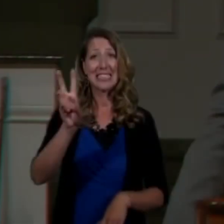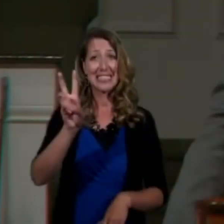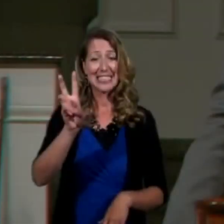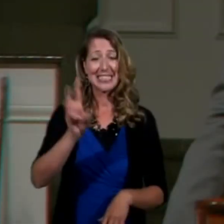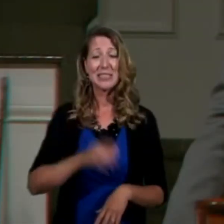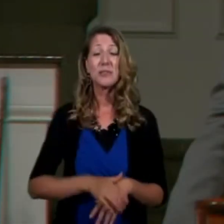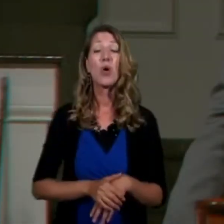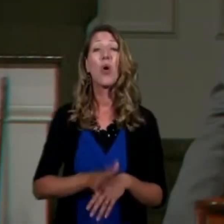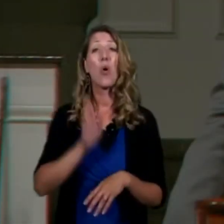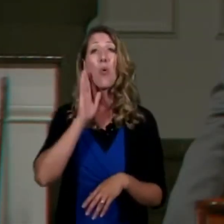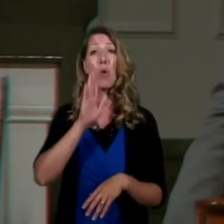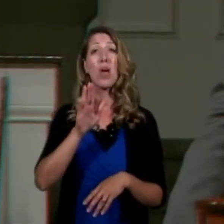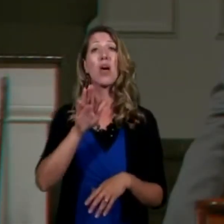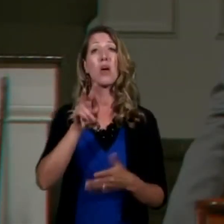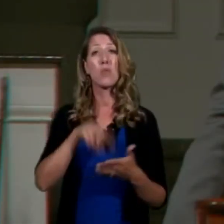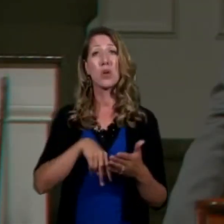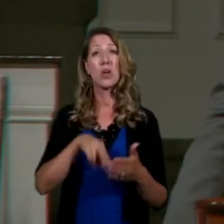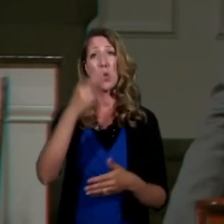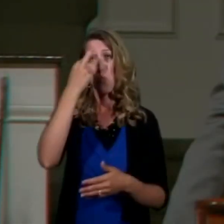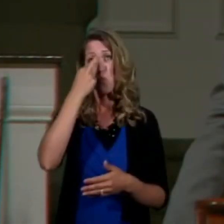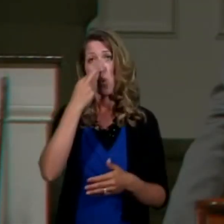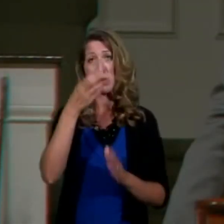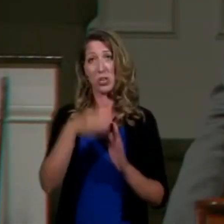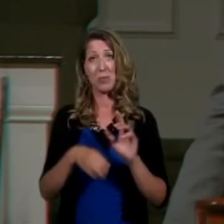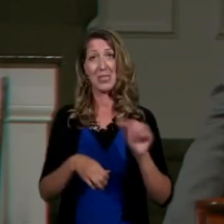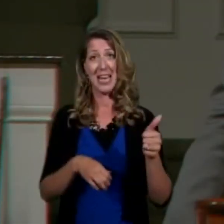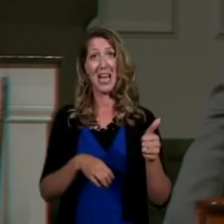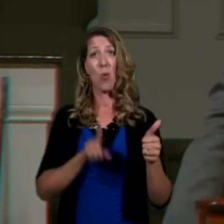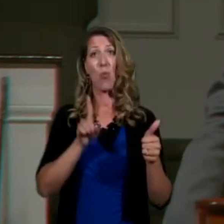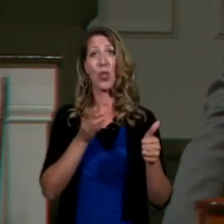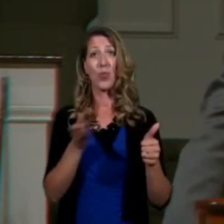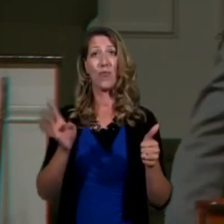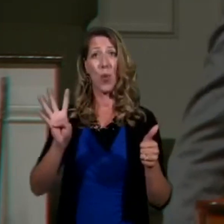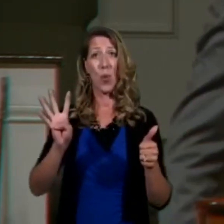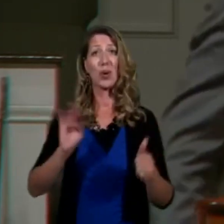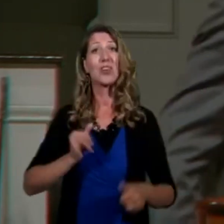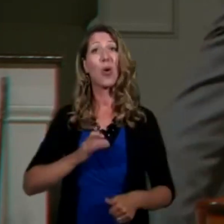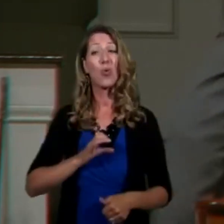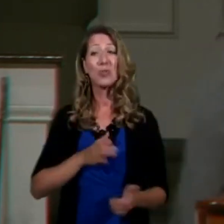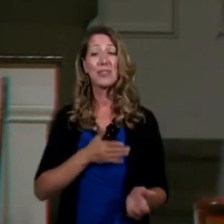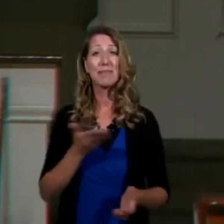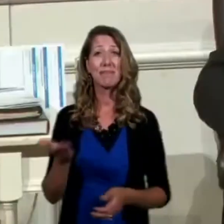Right now we'll read Romans chapter 10, verses 1 through verse number 4. Brother Colston.